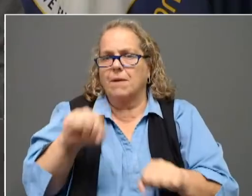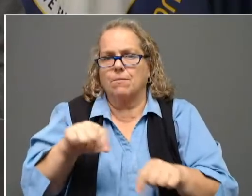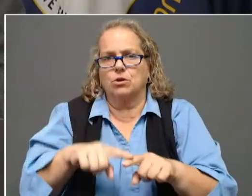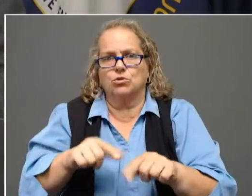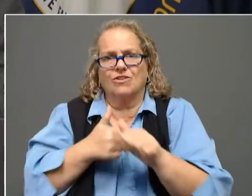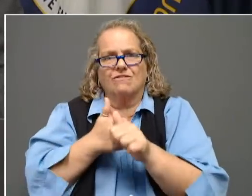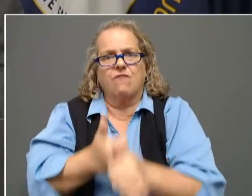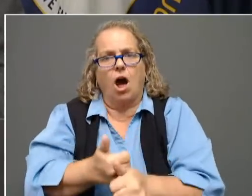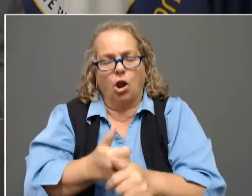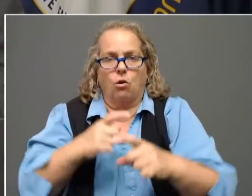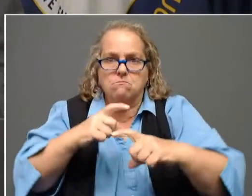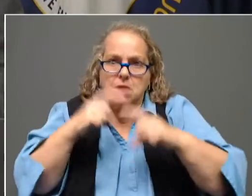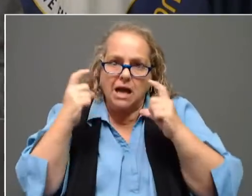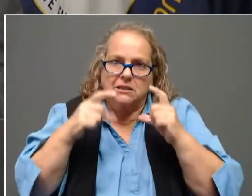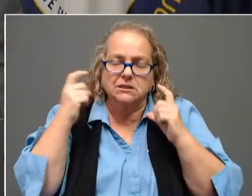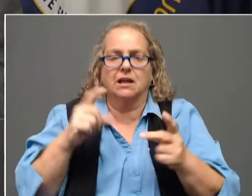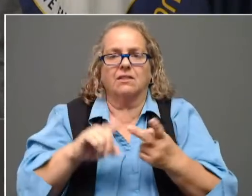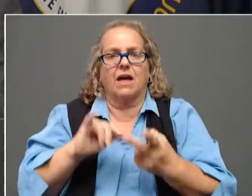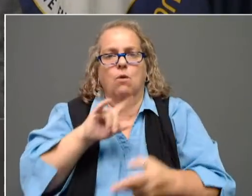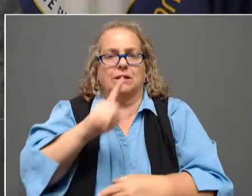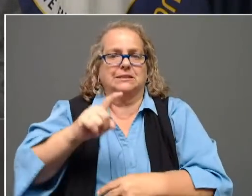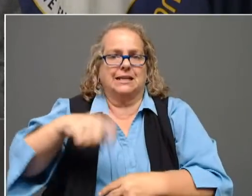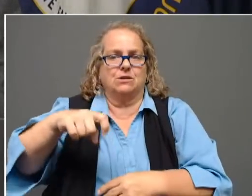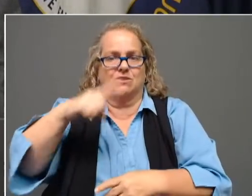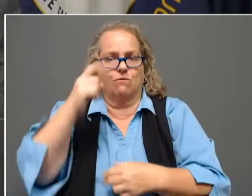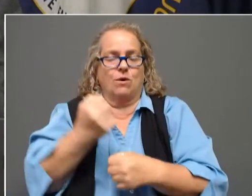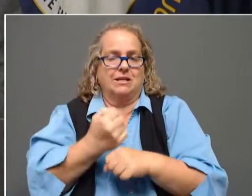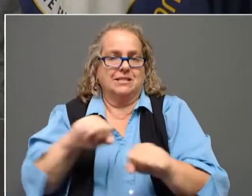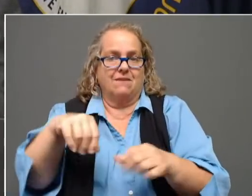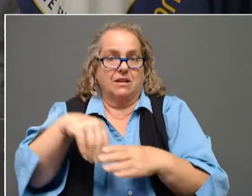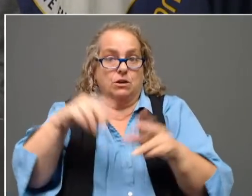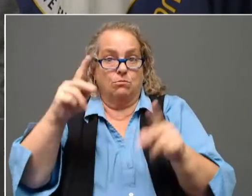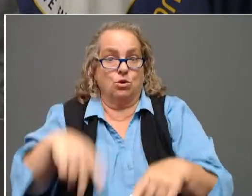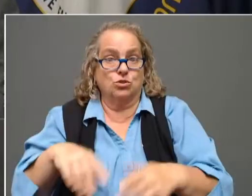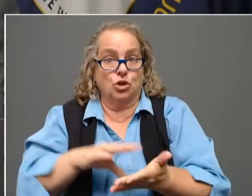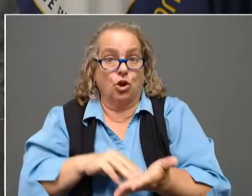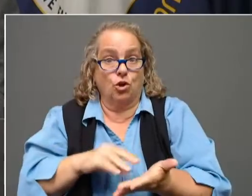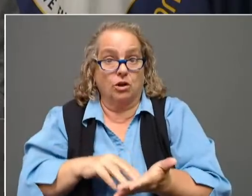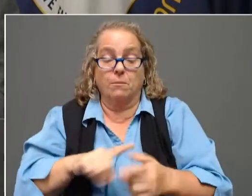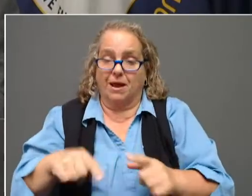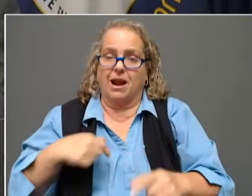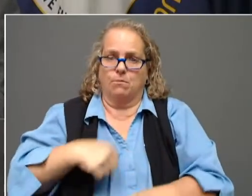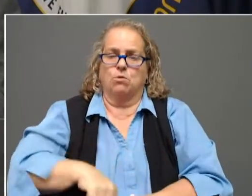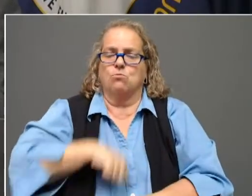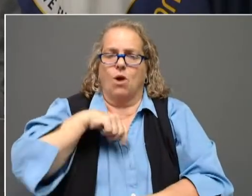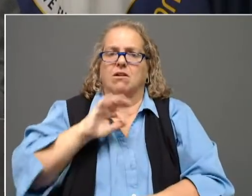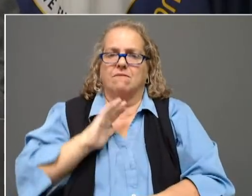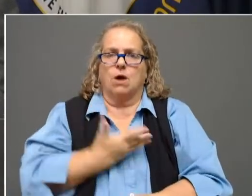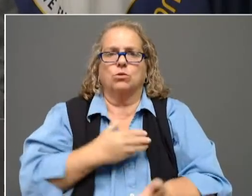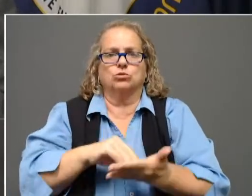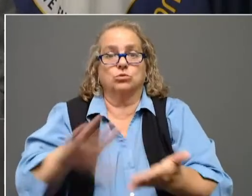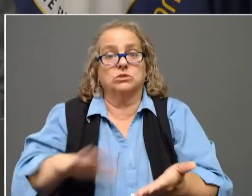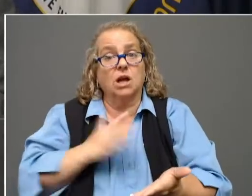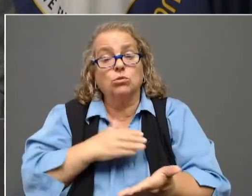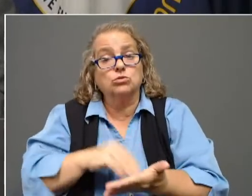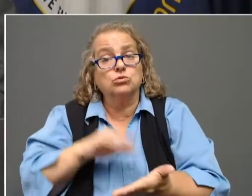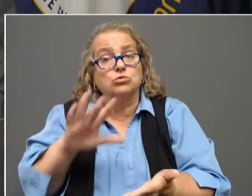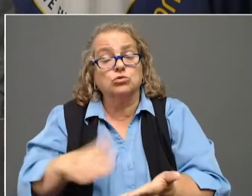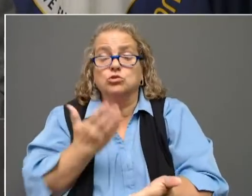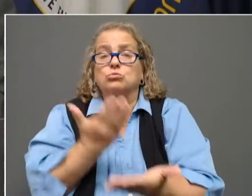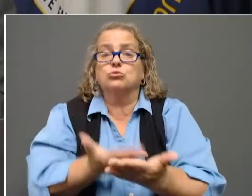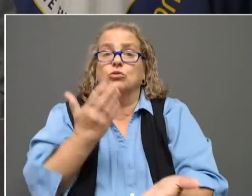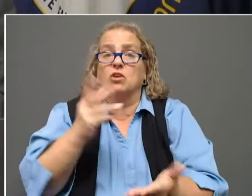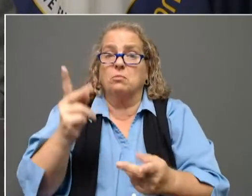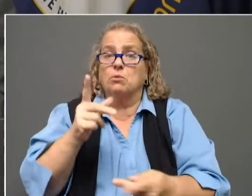masking, that were necessary for safe in-person learning. Well, I'm proud of our students for proving all of the critics wrong